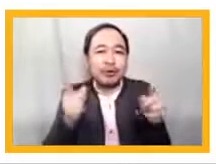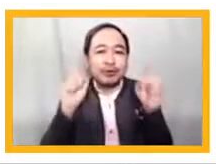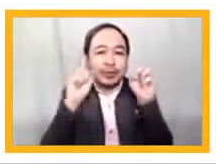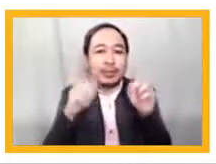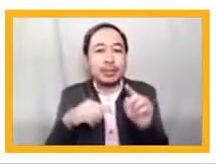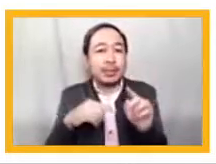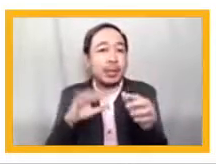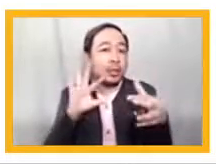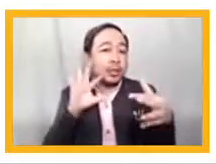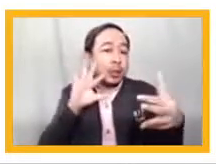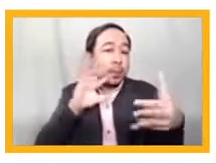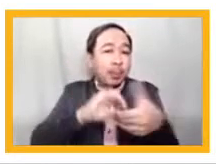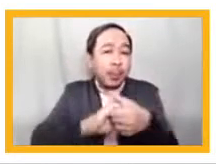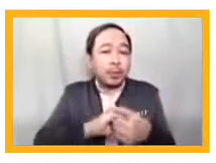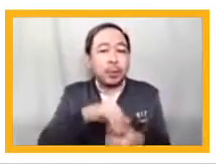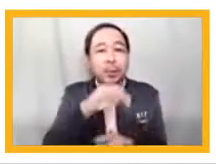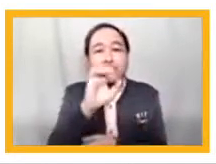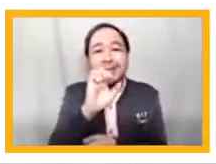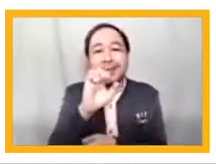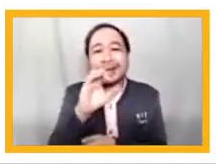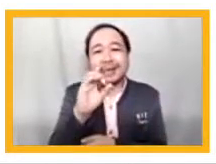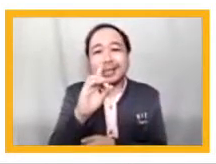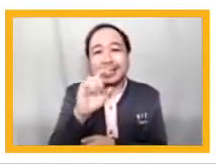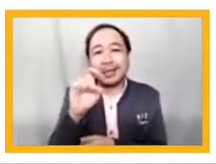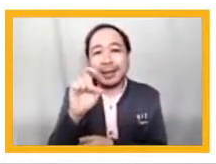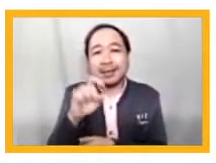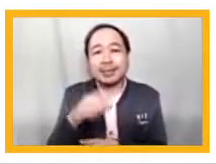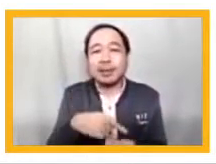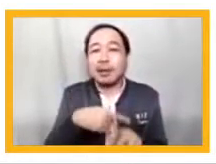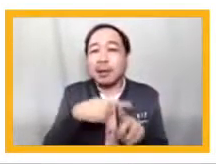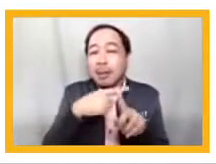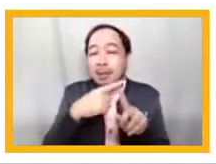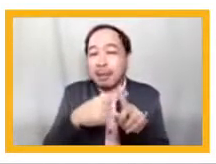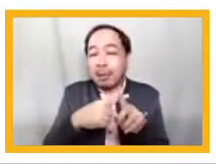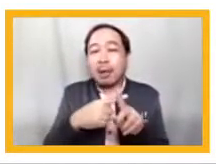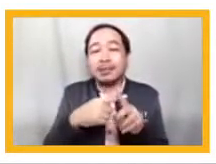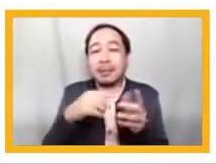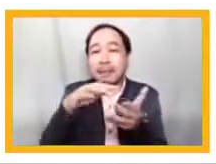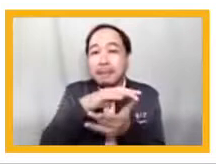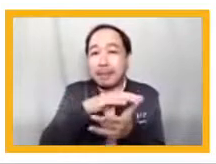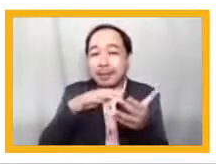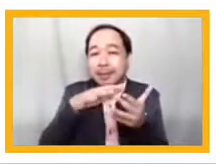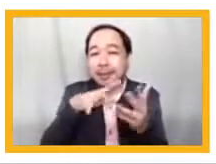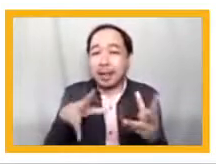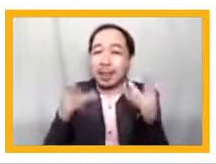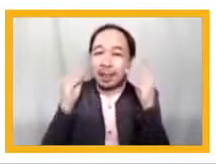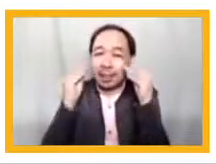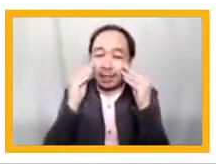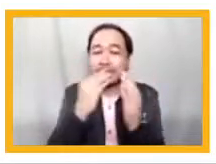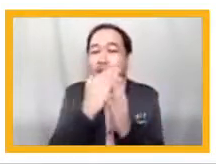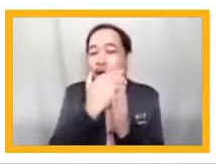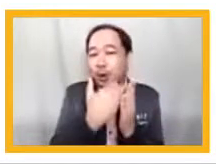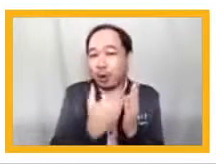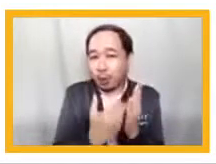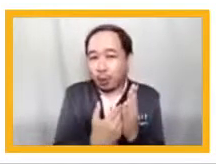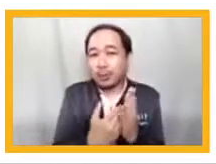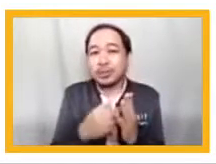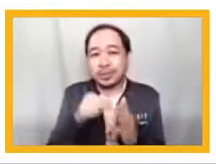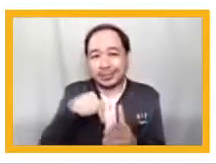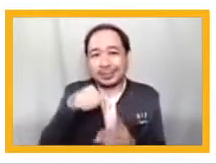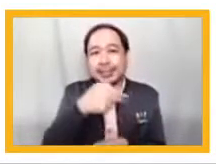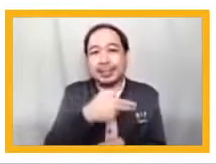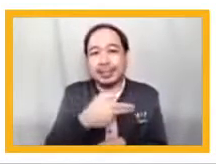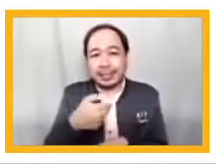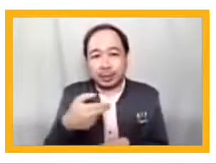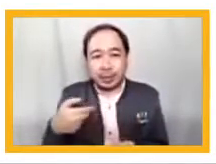local, what you call blended learning courses pool, ISPADA Indonesia. And then we also partner